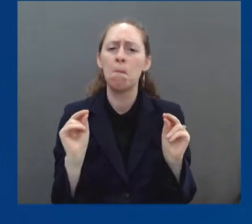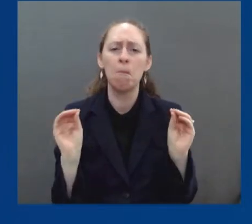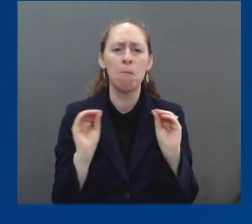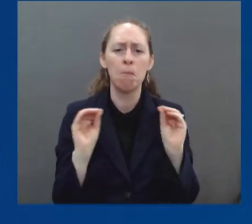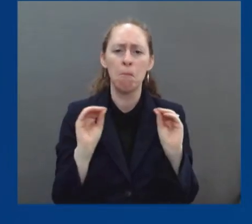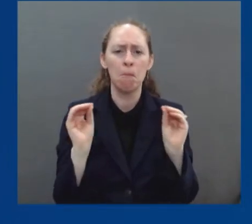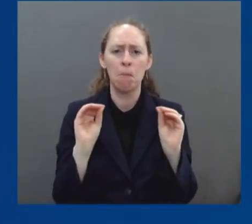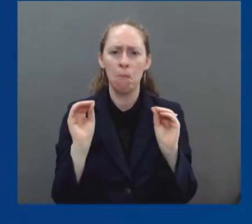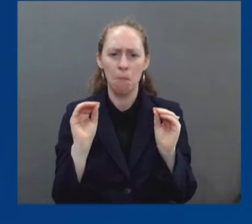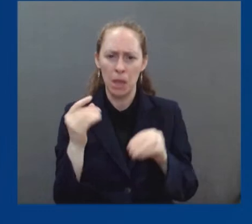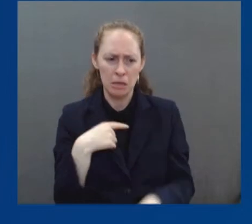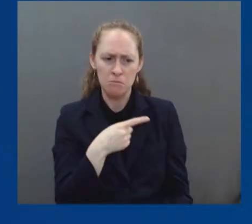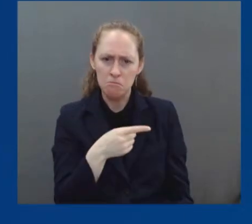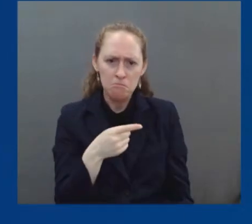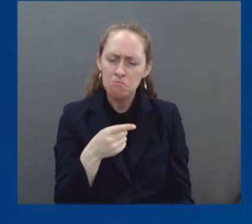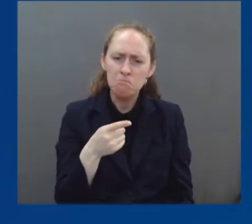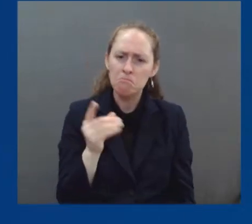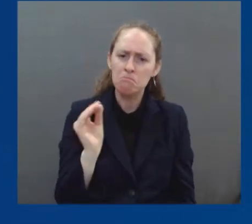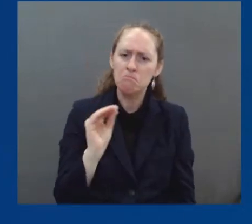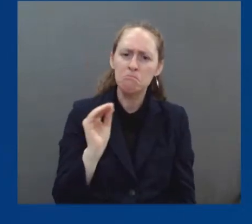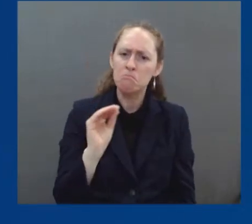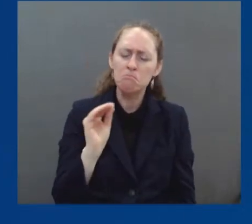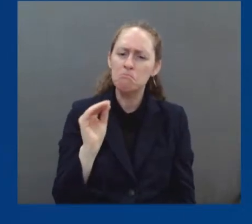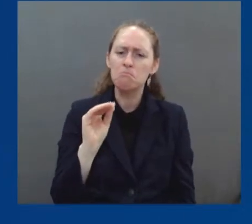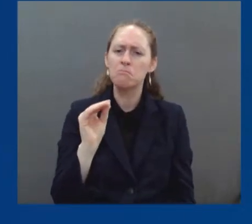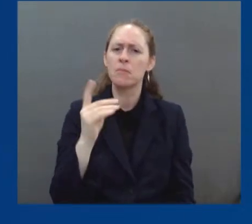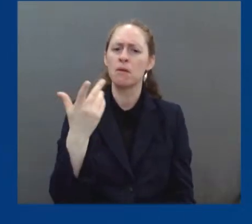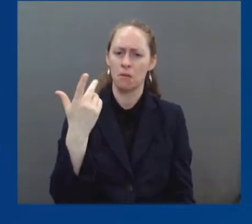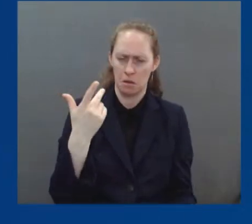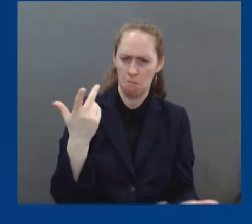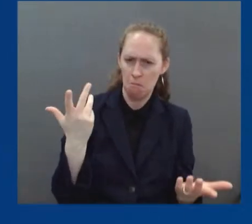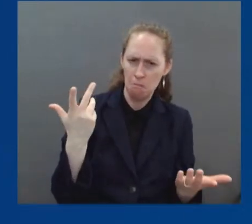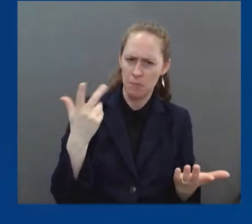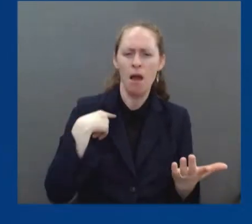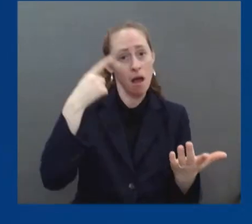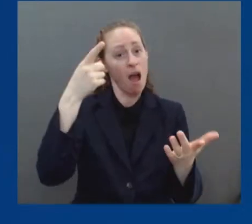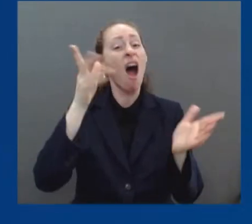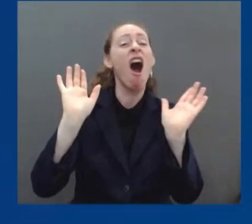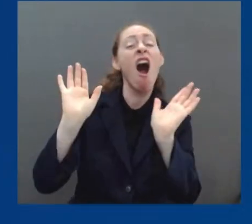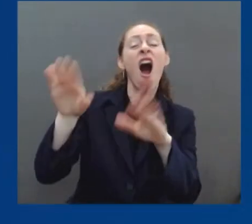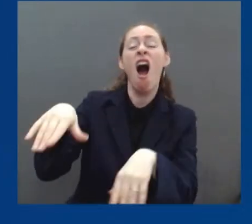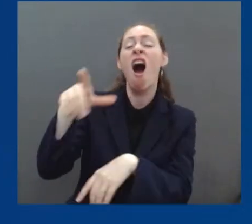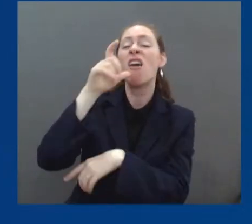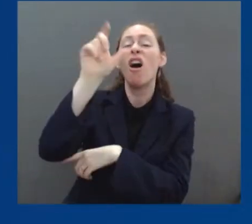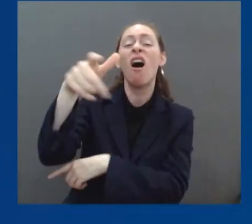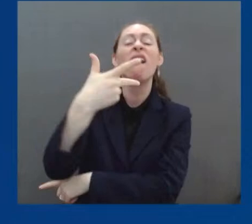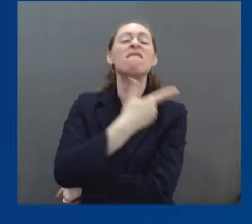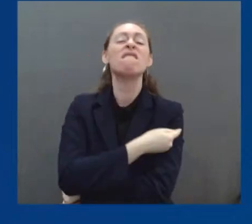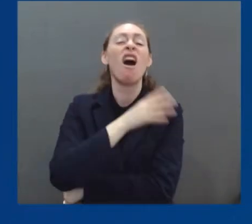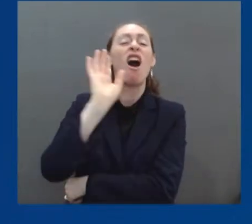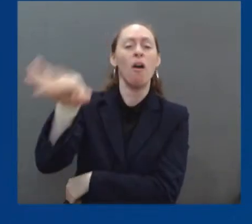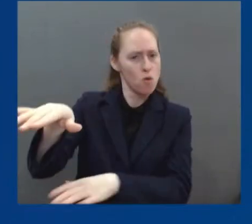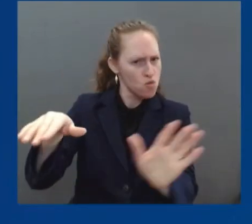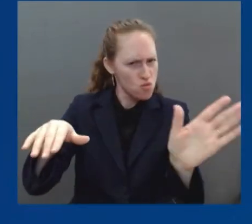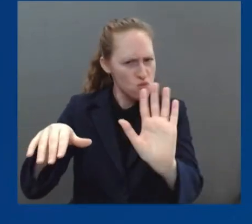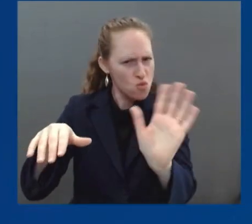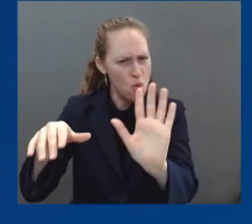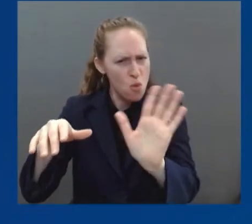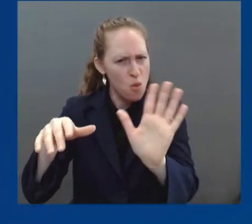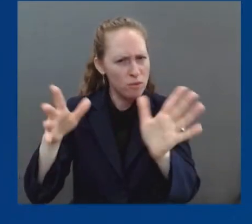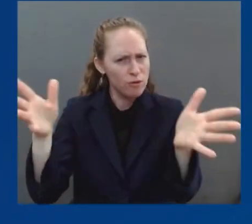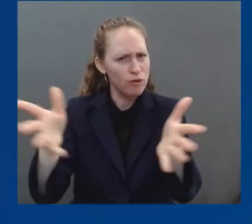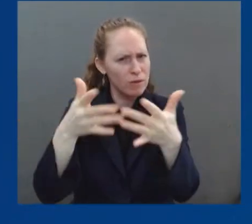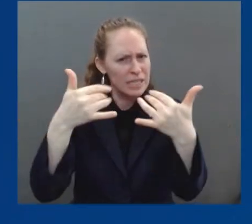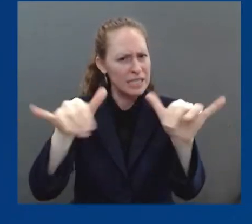BA1. But BA2 does appear to be more transmissible than BA1. The high level of immunity in the